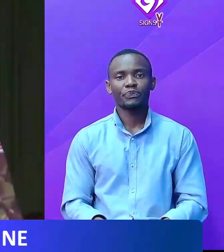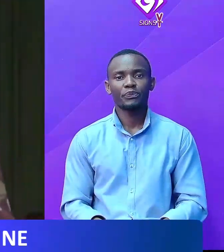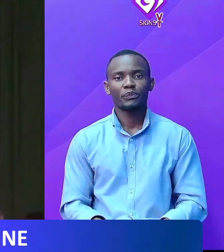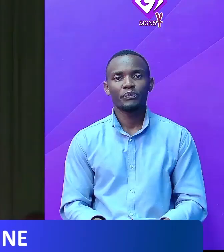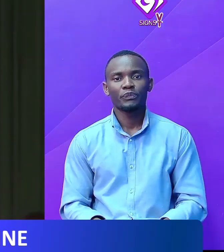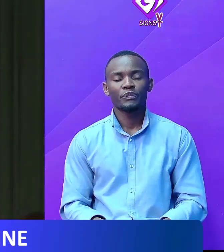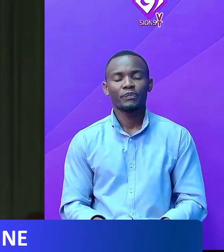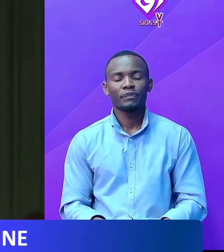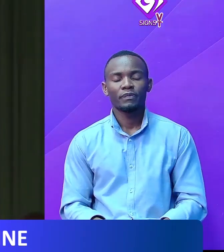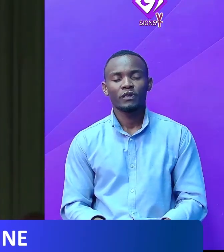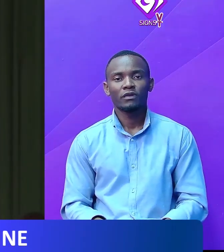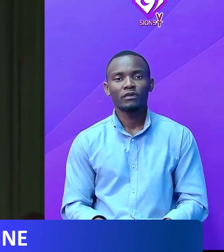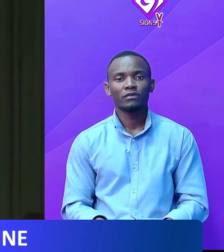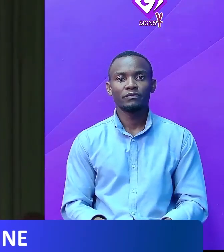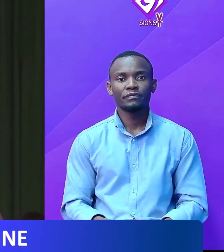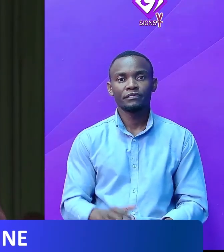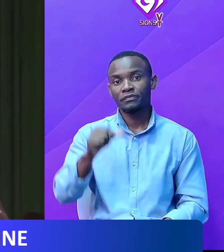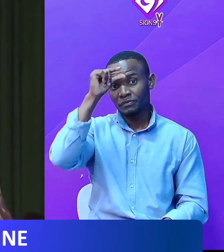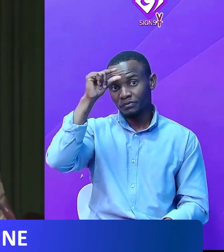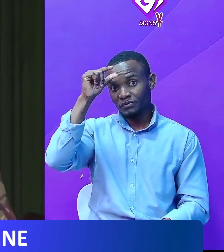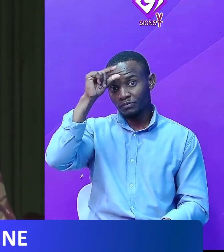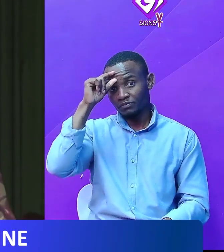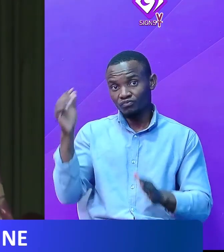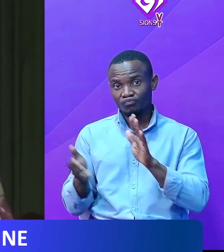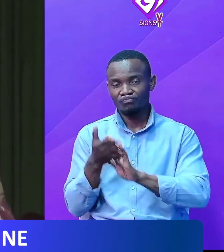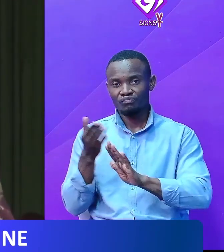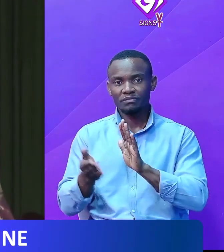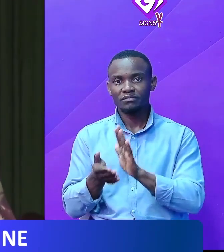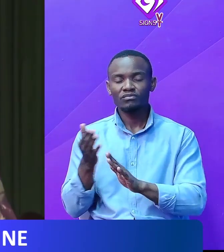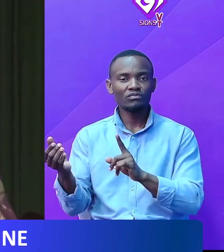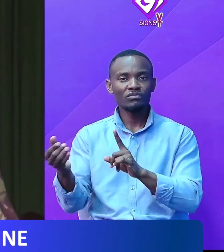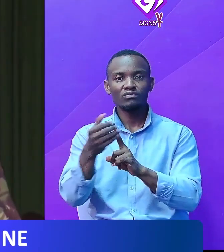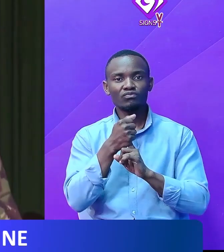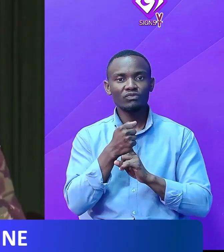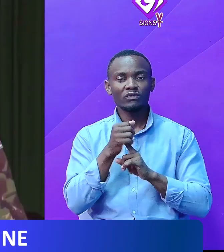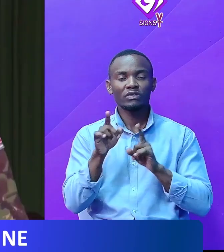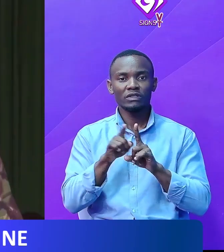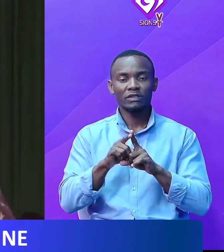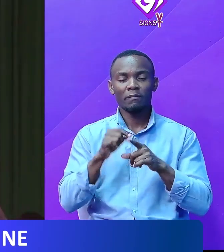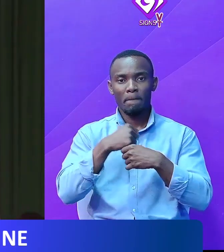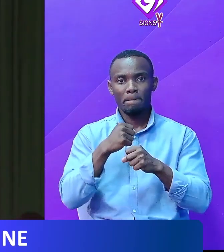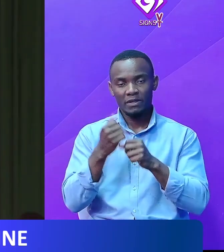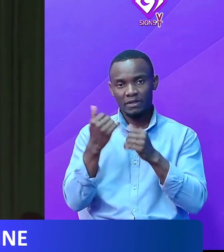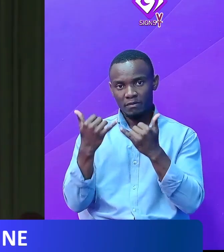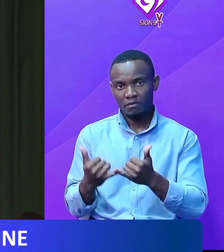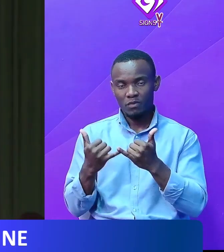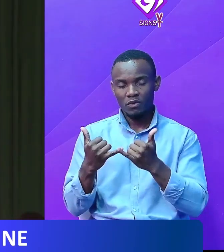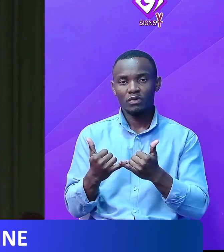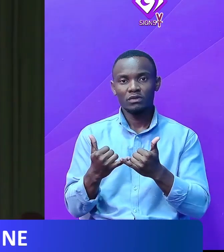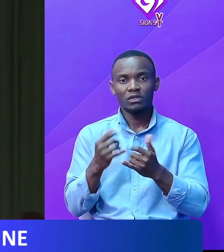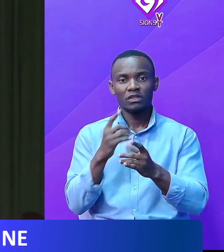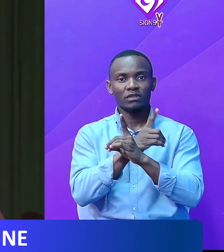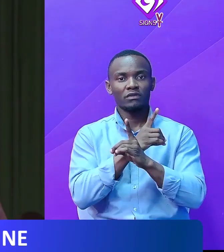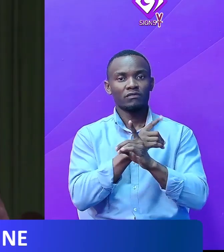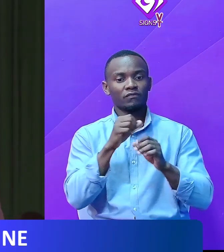The government has fast-tracked the acquisition and modernization of defense systems, improved mobility